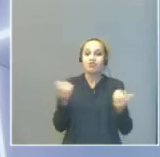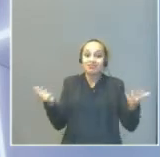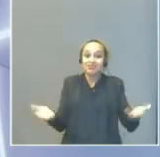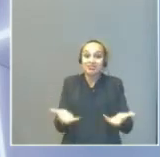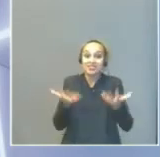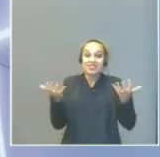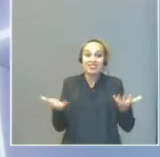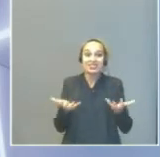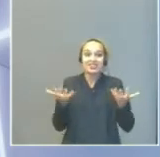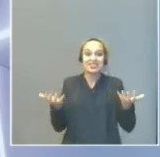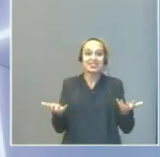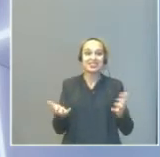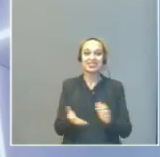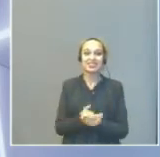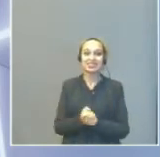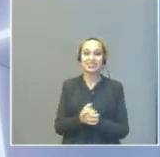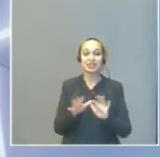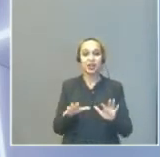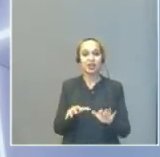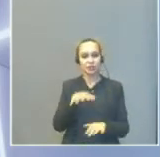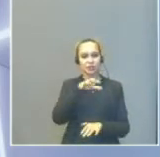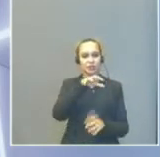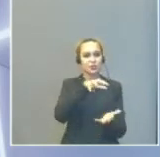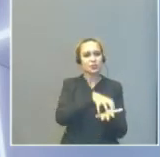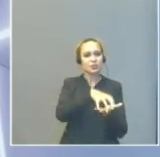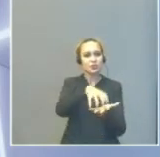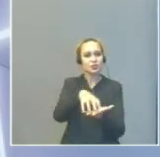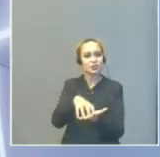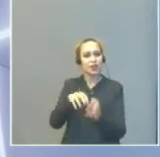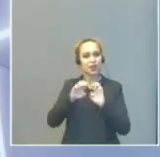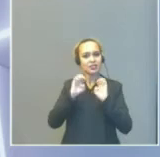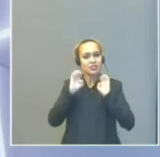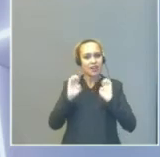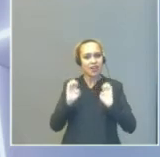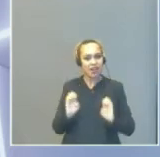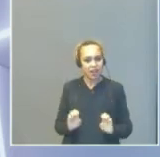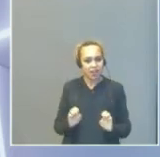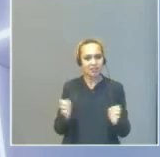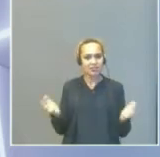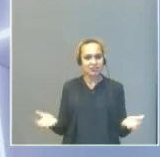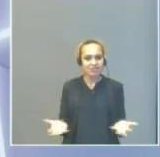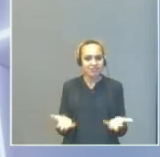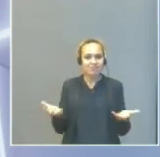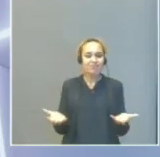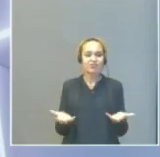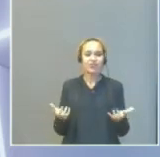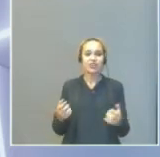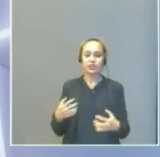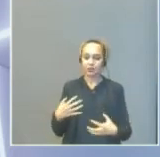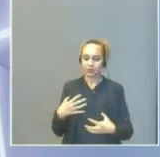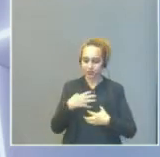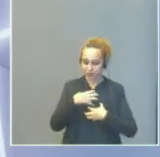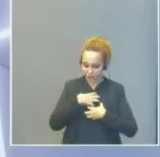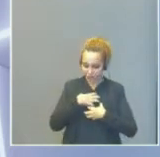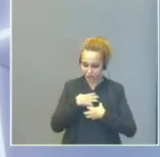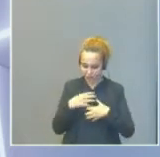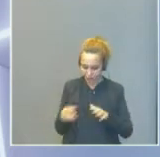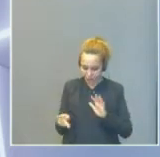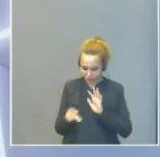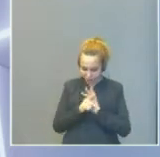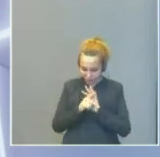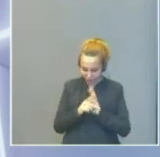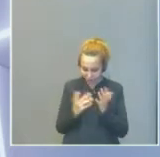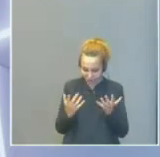ethical space that is encouraged when we see ourselves as part of a web of life instead of transcendent above